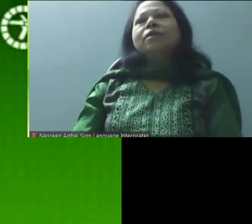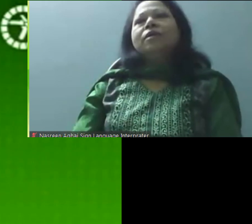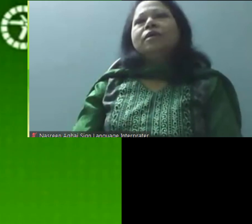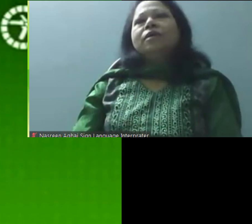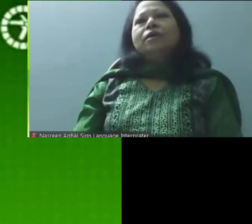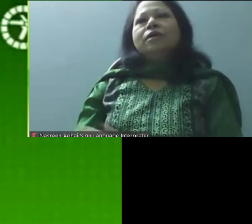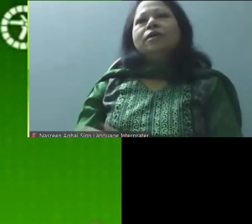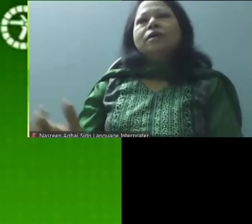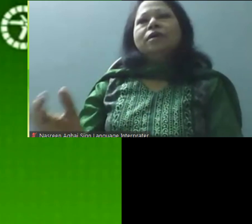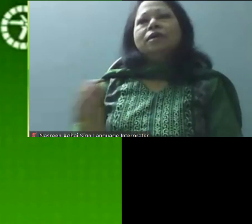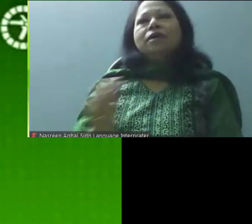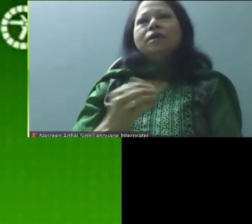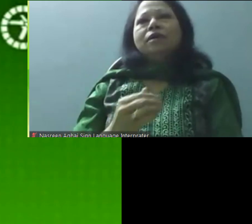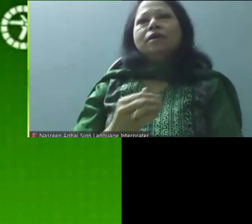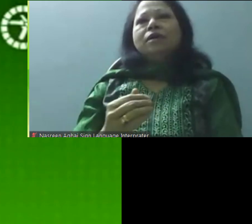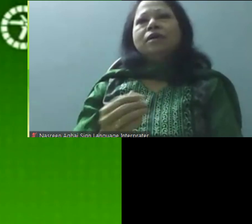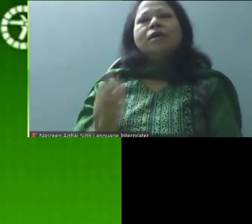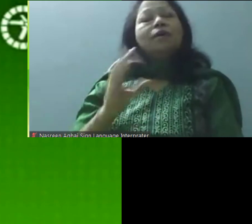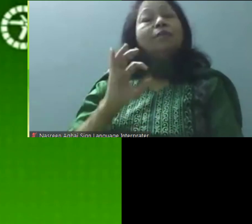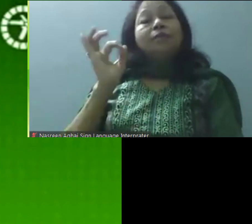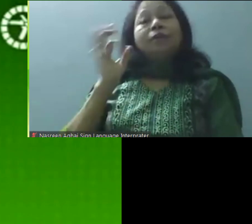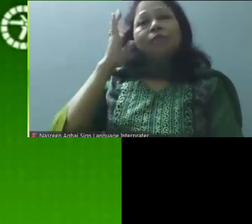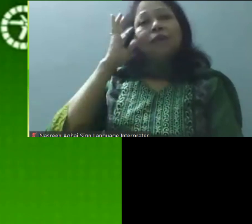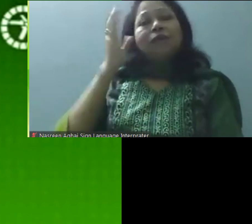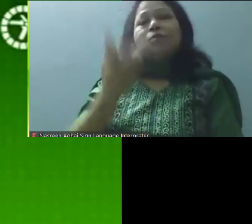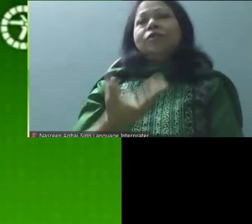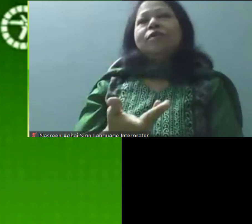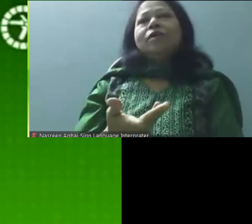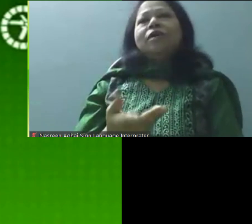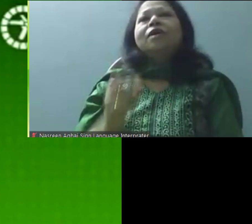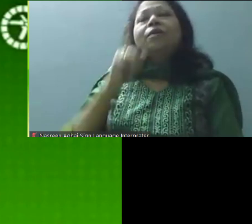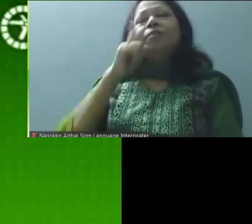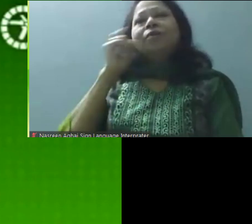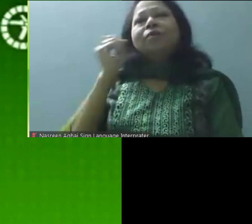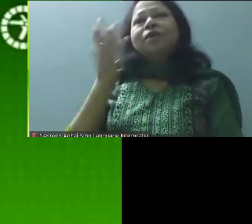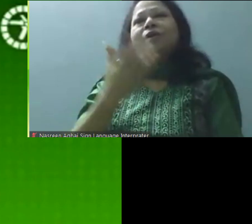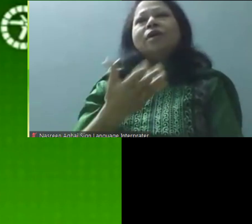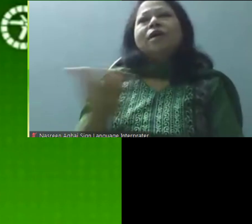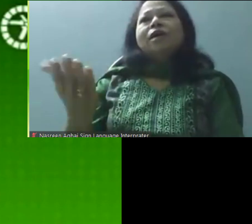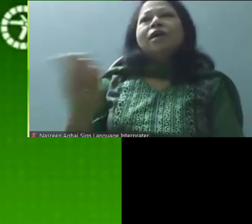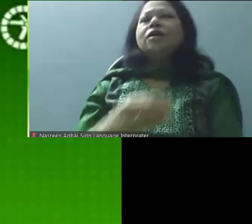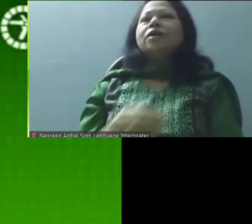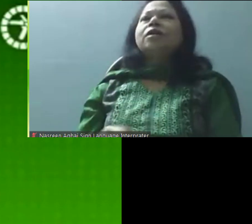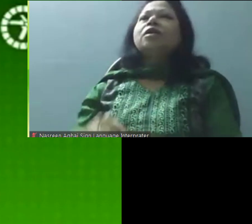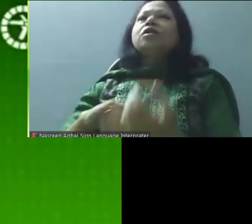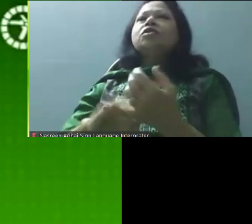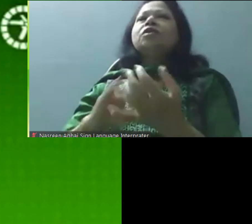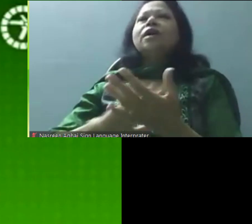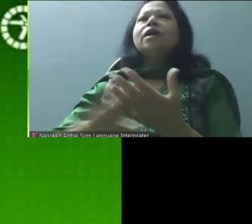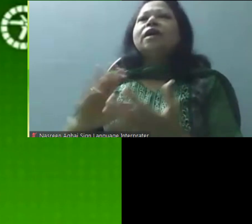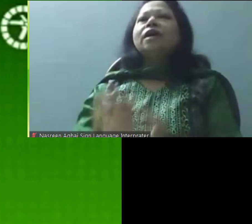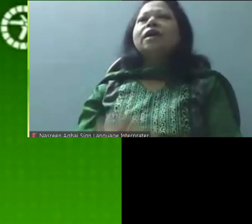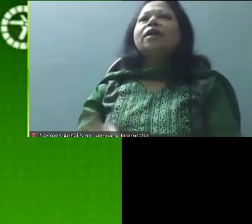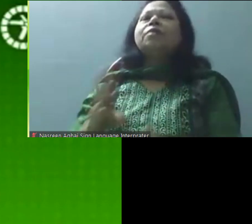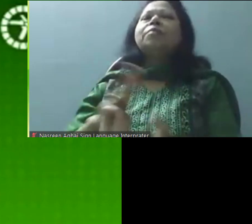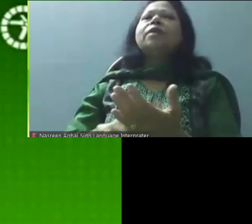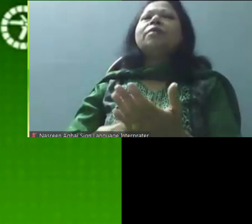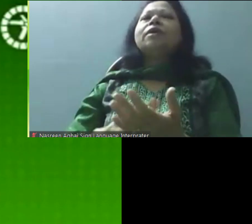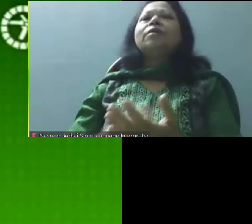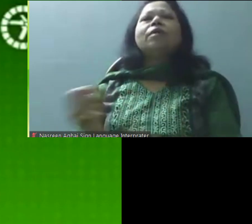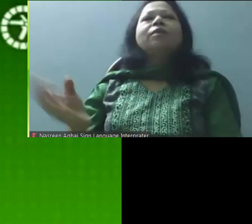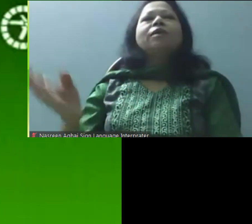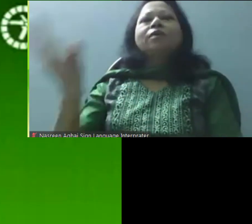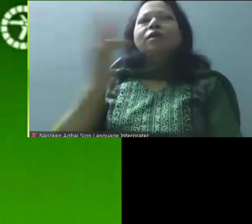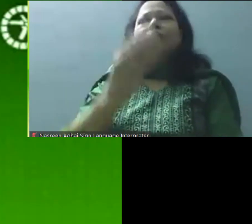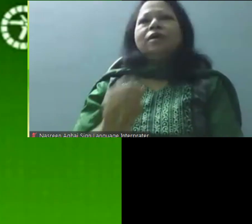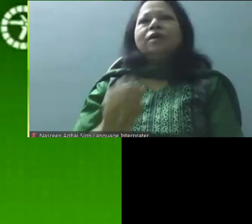I've been inspired as ever by the people here, Shahid Memon and everybody else. So I think